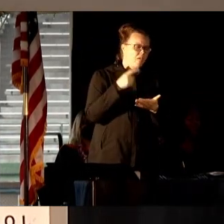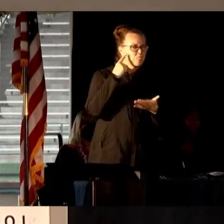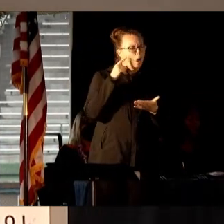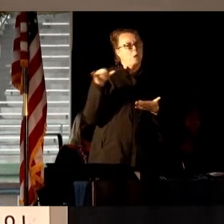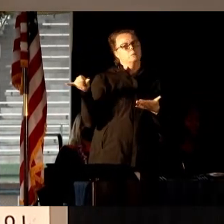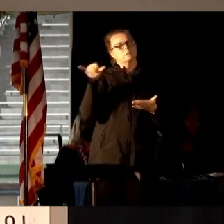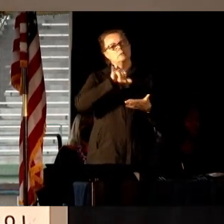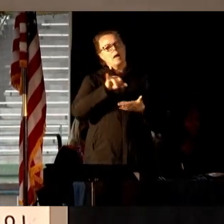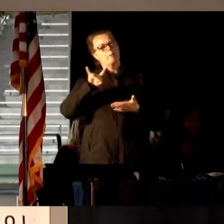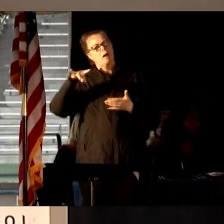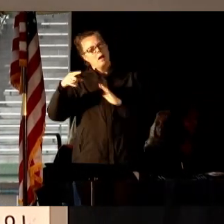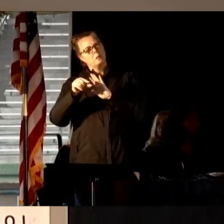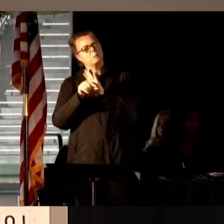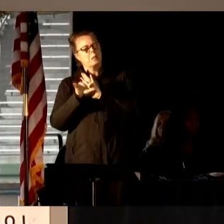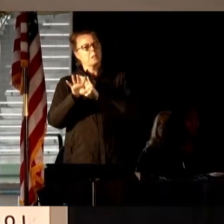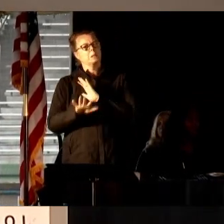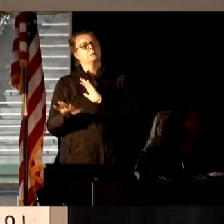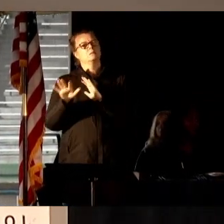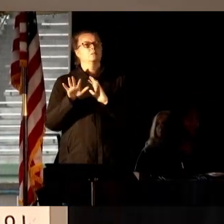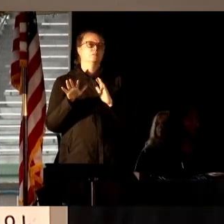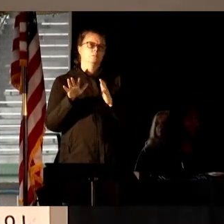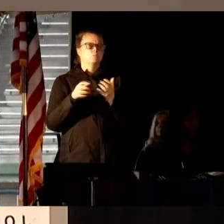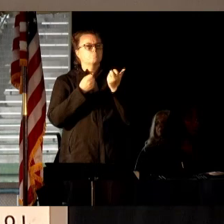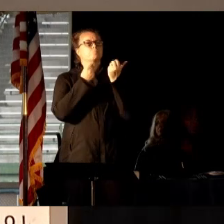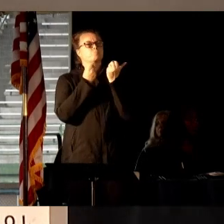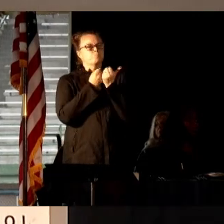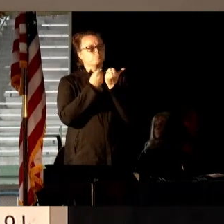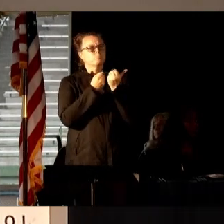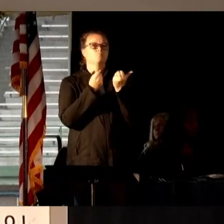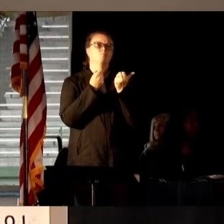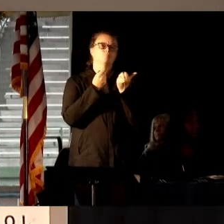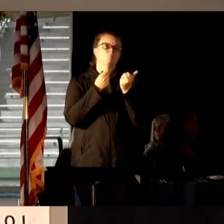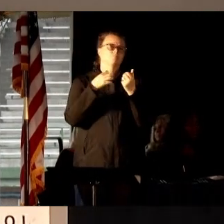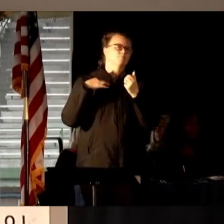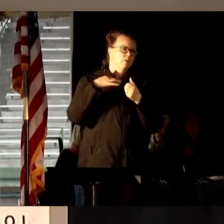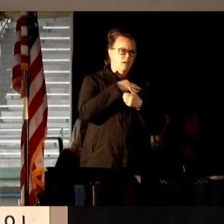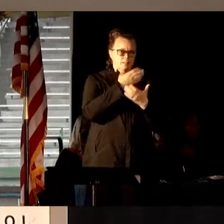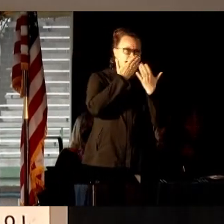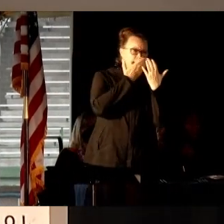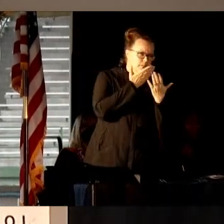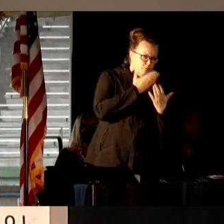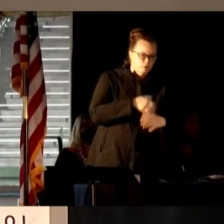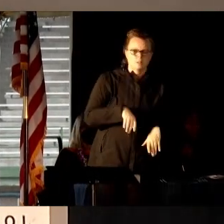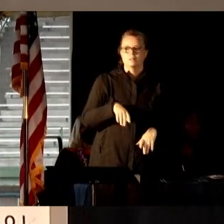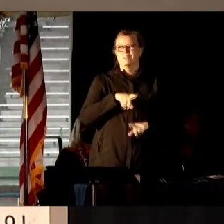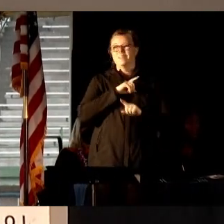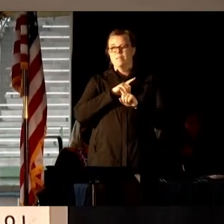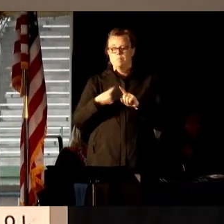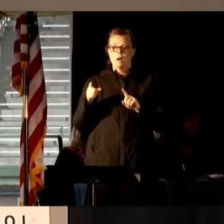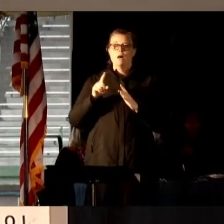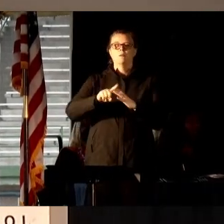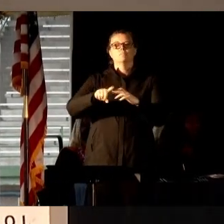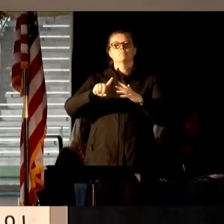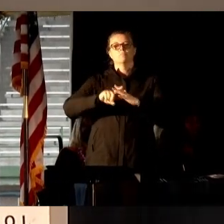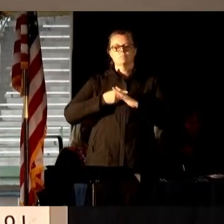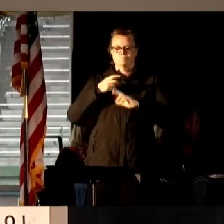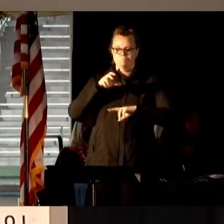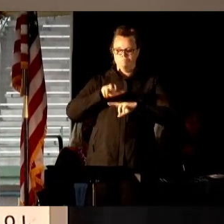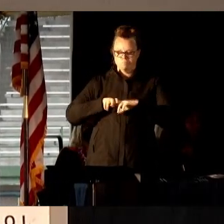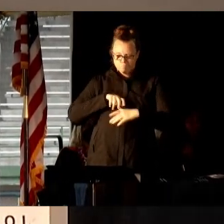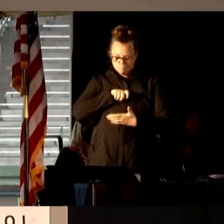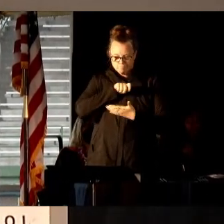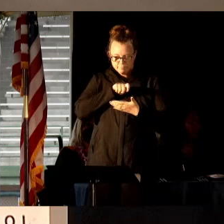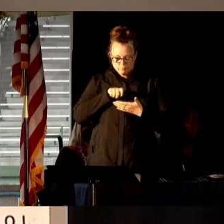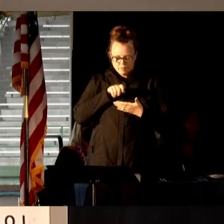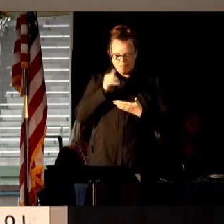graduation, paying tribute to the staff members who had made my time there special. However, when I started compiling a list of all